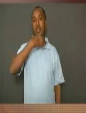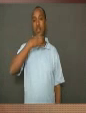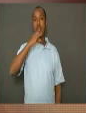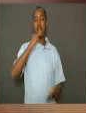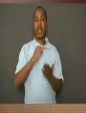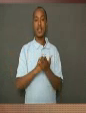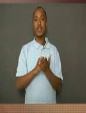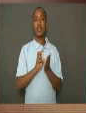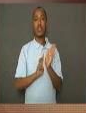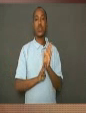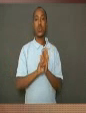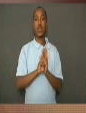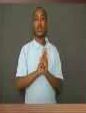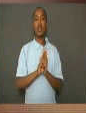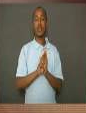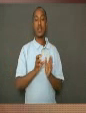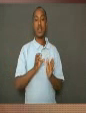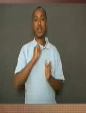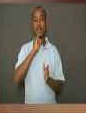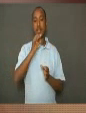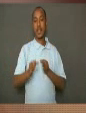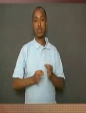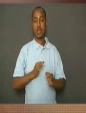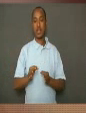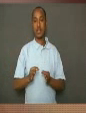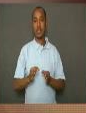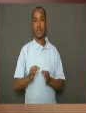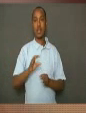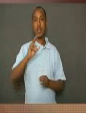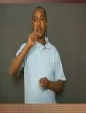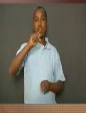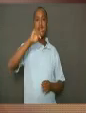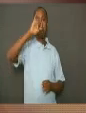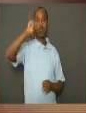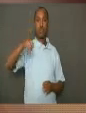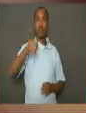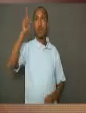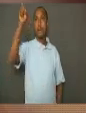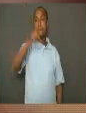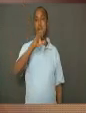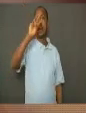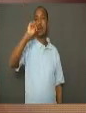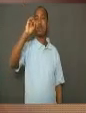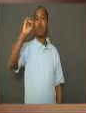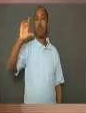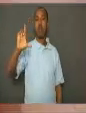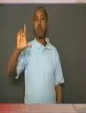Its unit is expressed in kilojoules per mole.